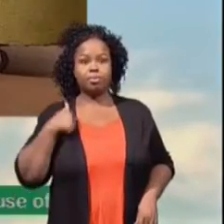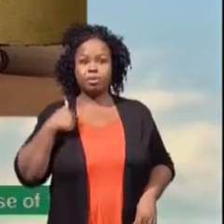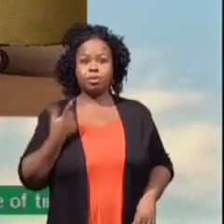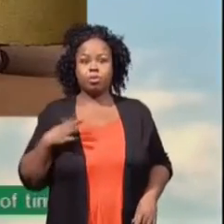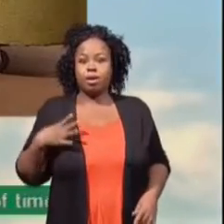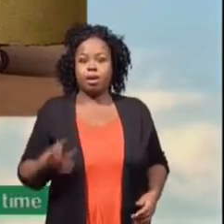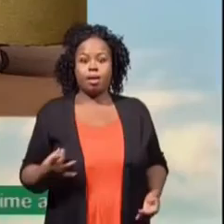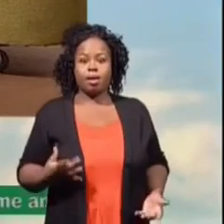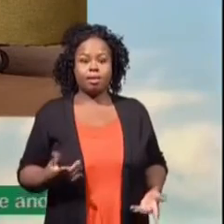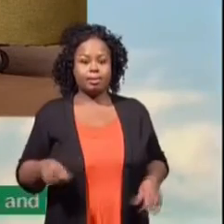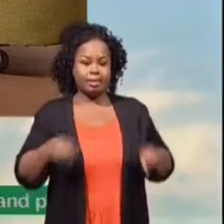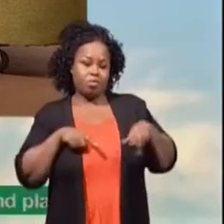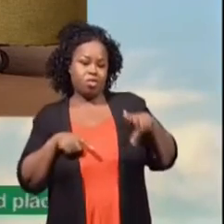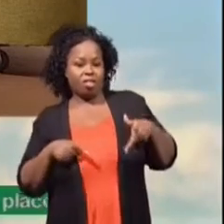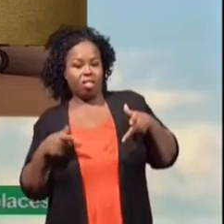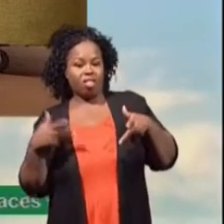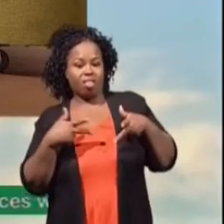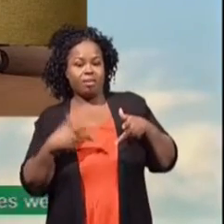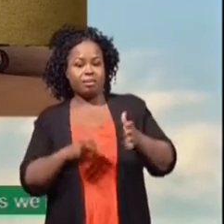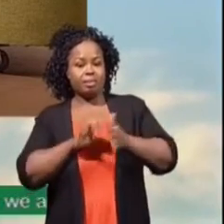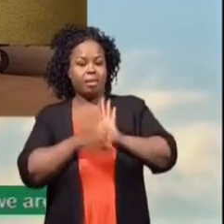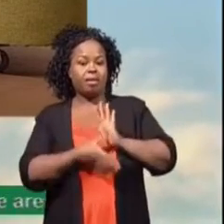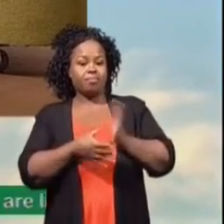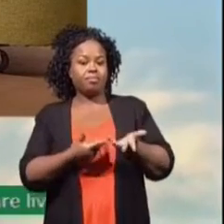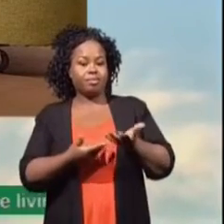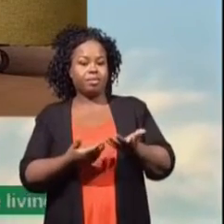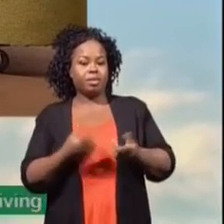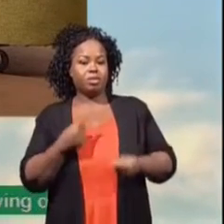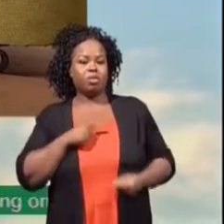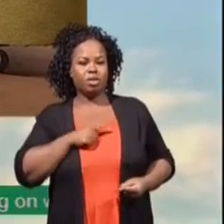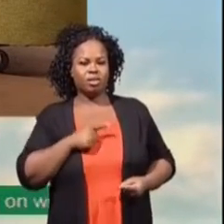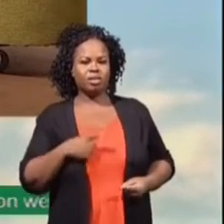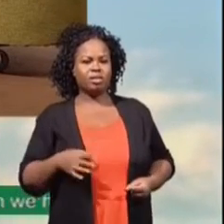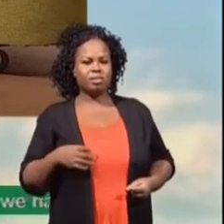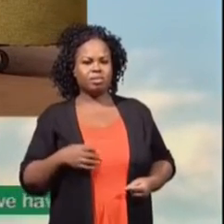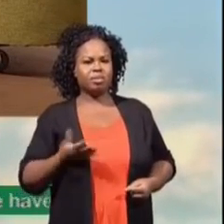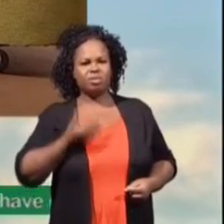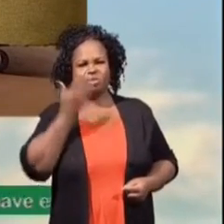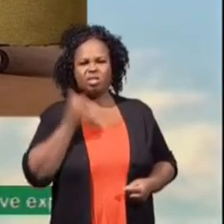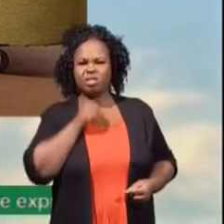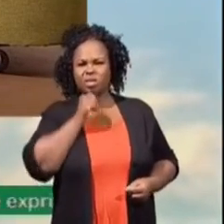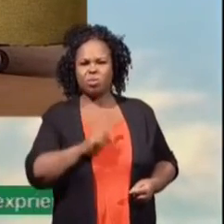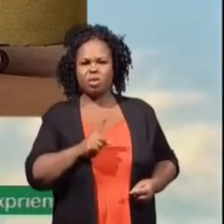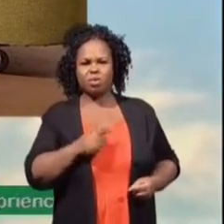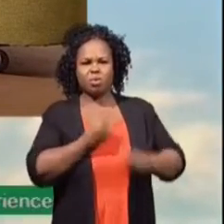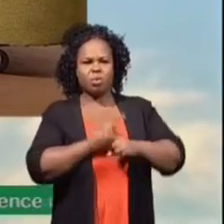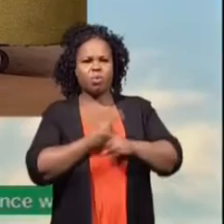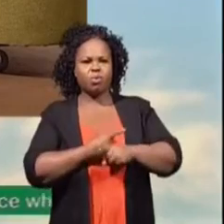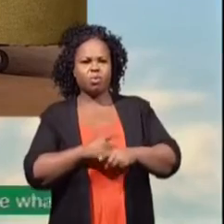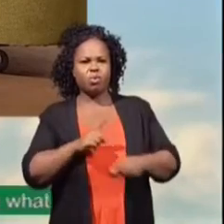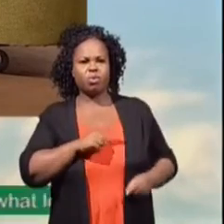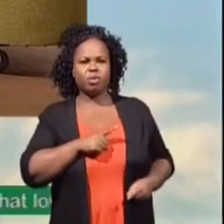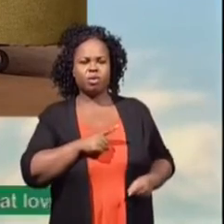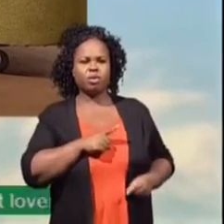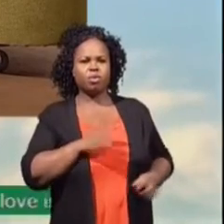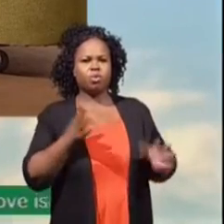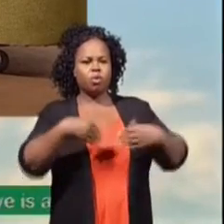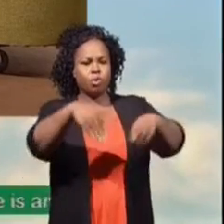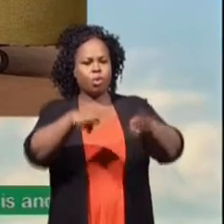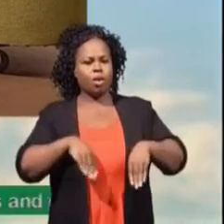and it. And like what I like, I mean, you know, even with this disability, I want to know Alula. And that's what it costs again. That cheaper, I'm